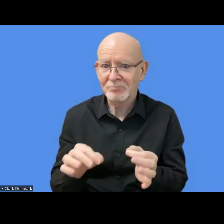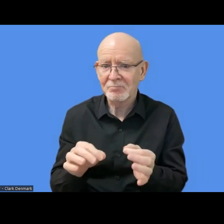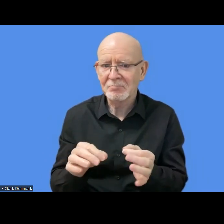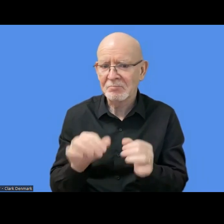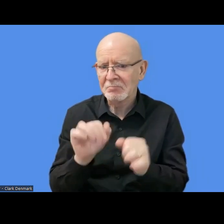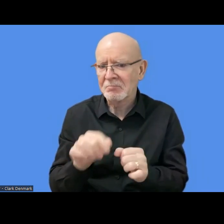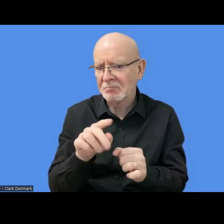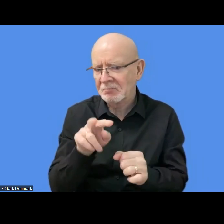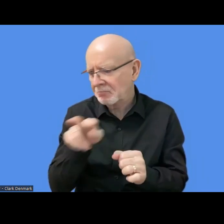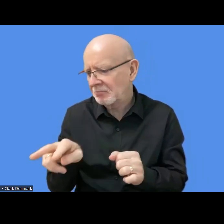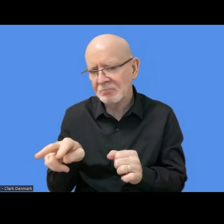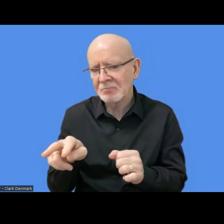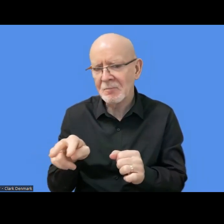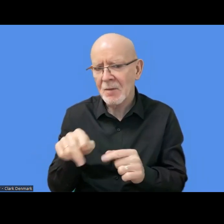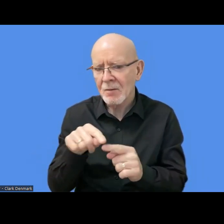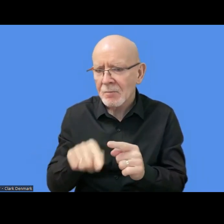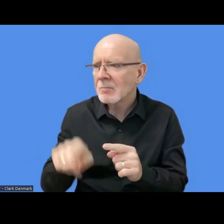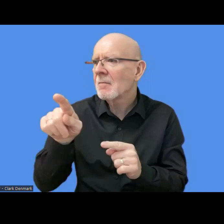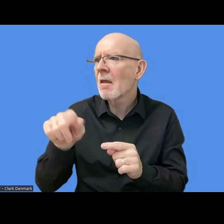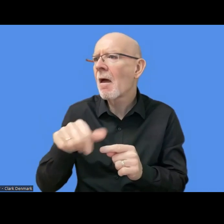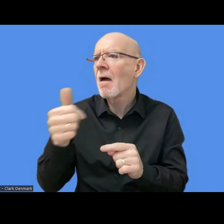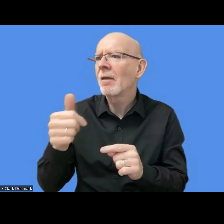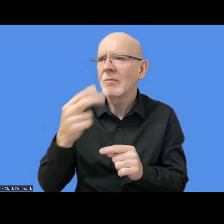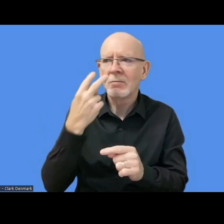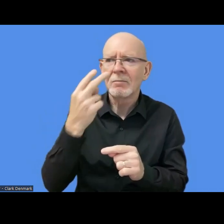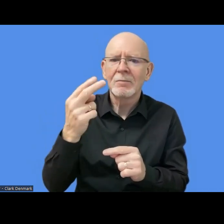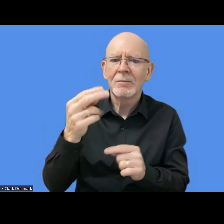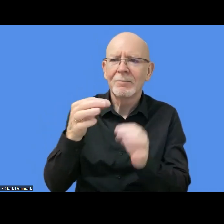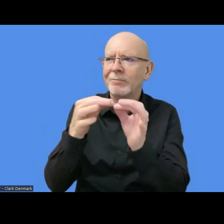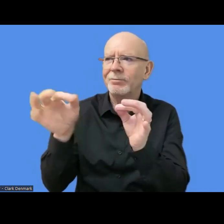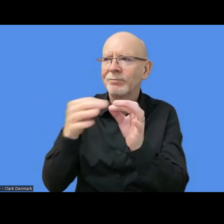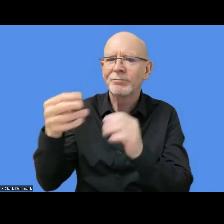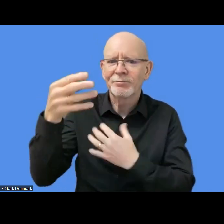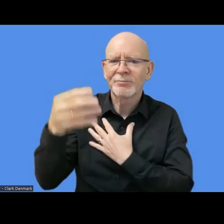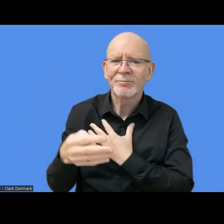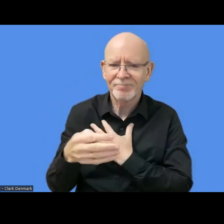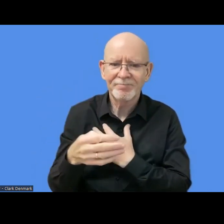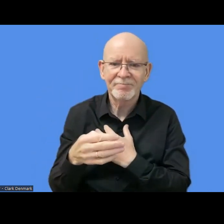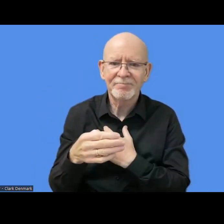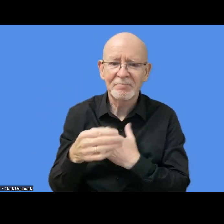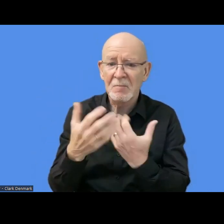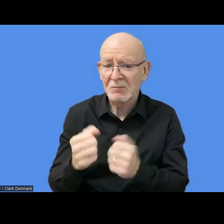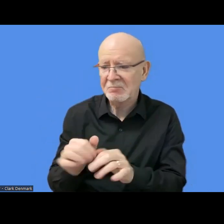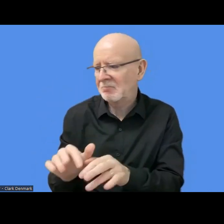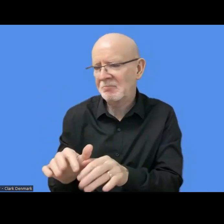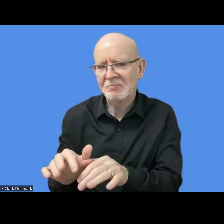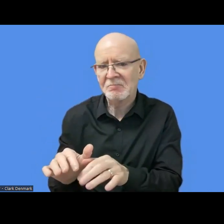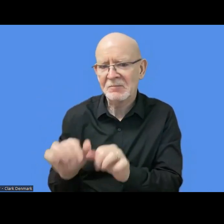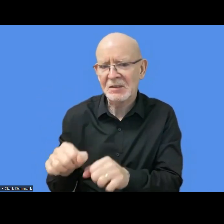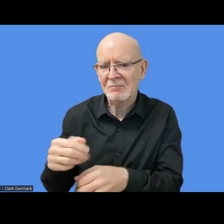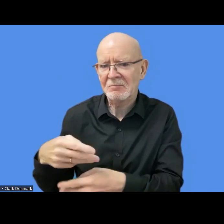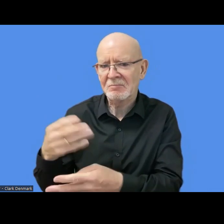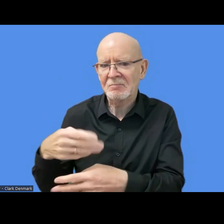chat function to talk to each other among the participants. And say who you are, where you're based, what your particular interest